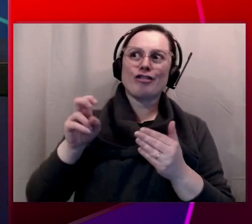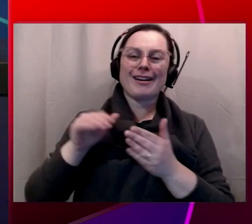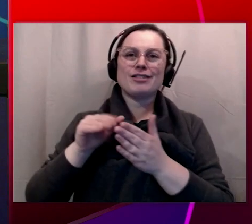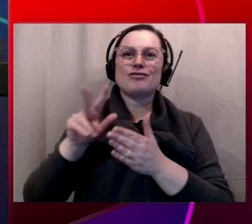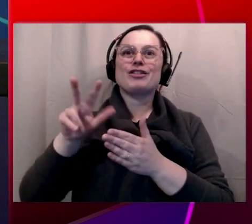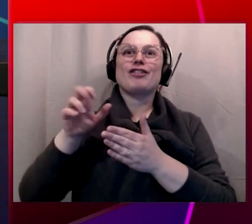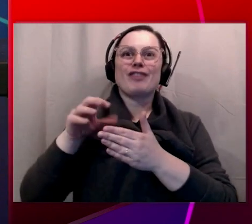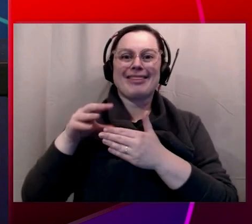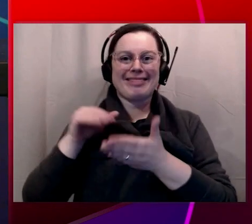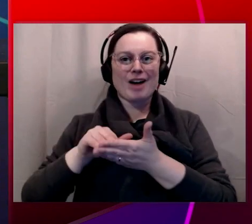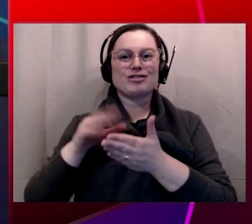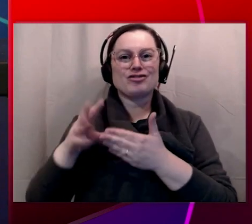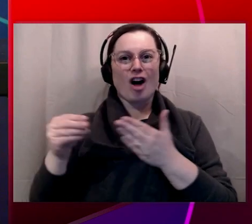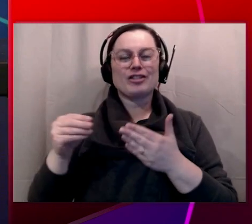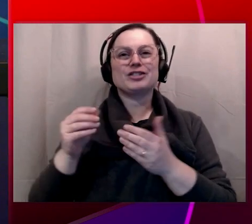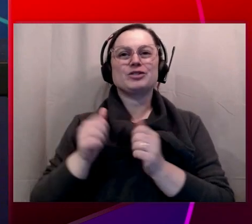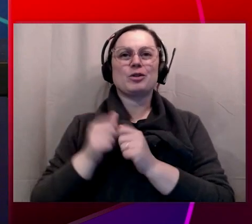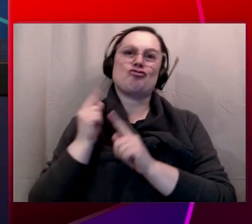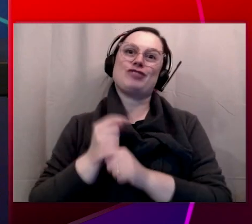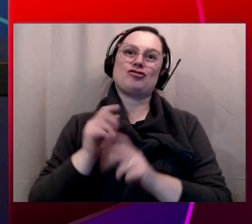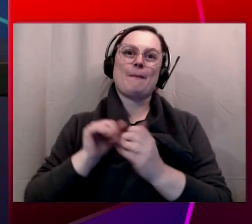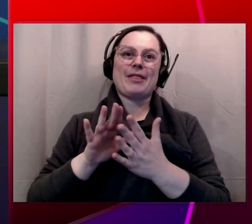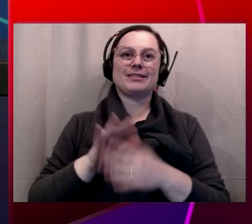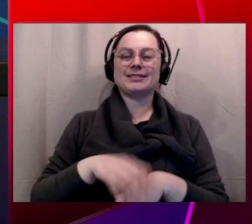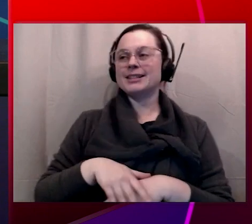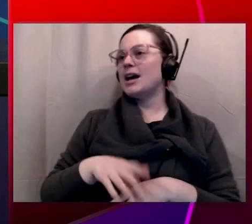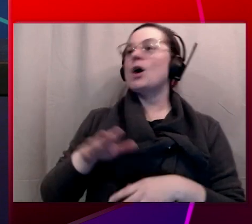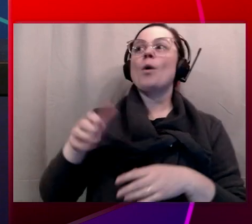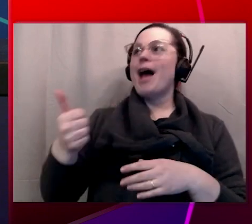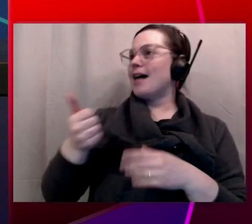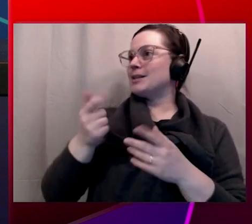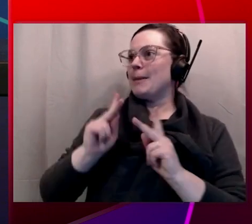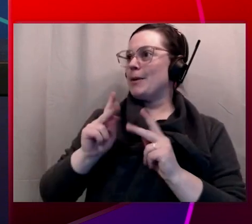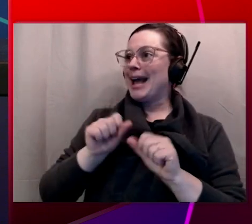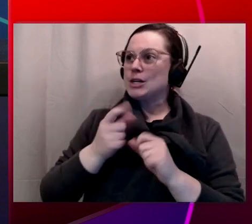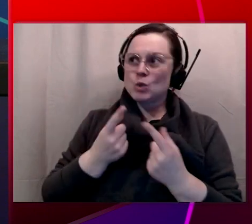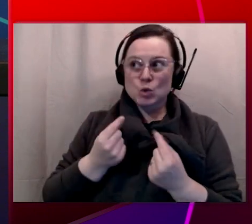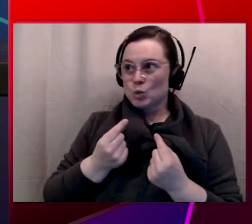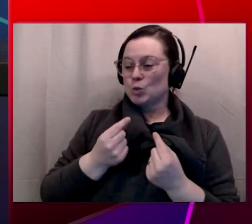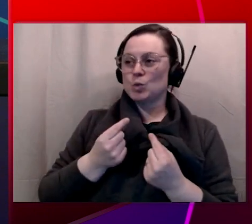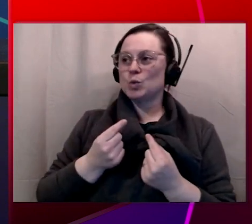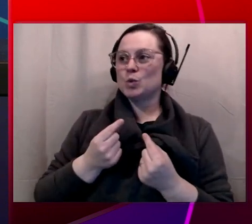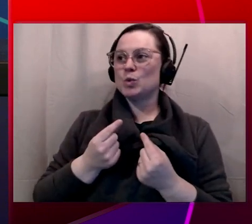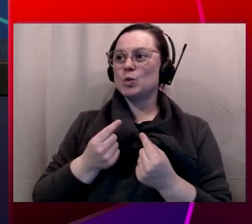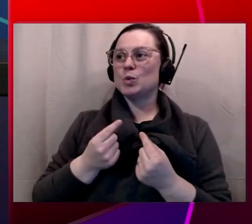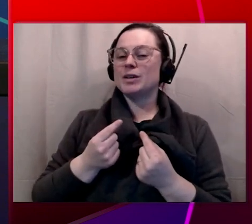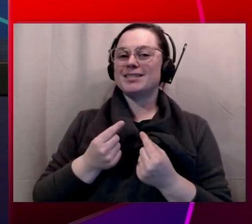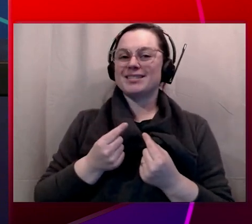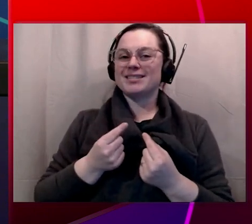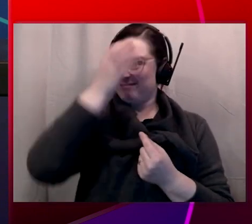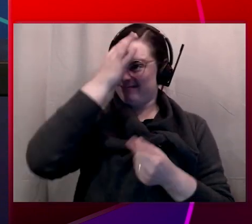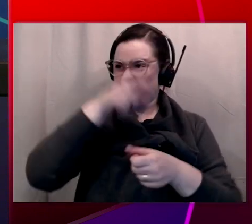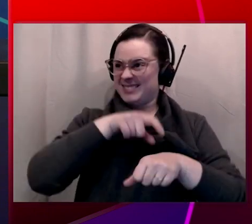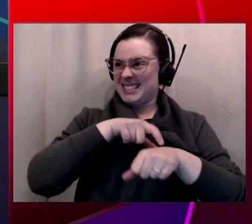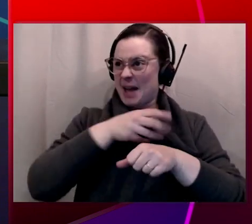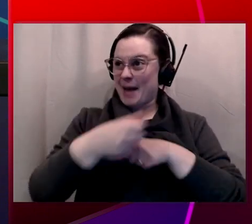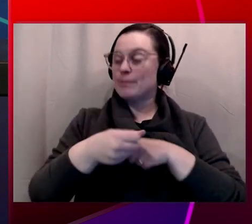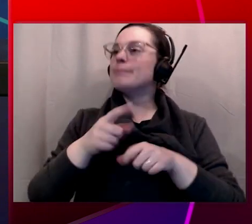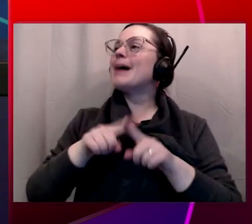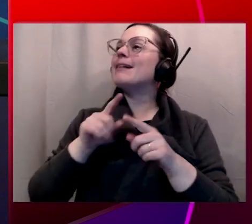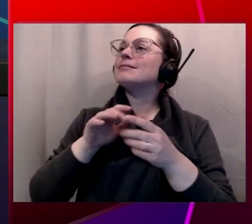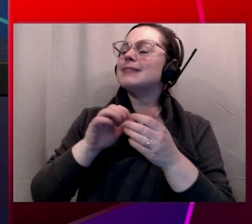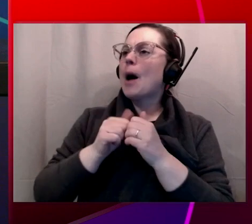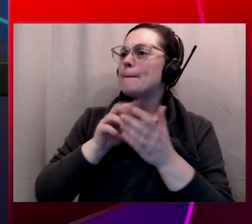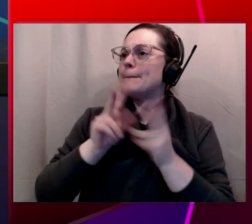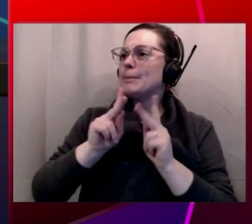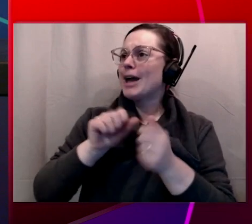out. What else can they do? We have about 20 seconds left. Okay. What else can they do to learn more about this? They can visit